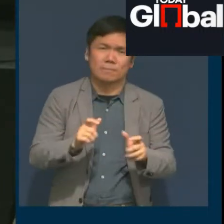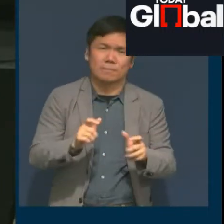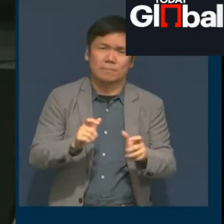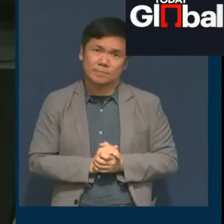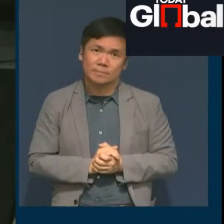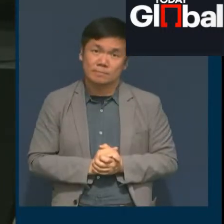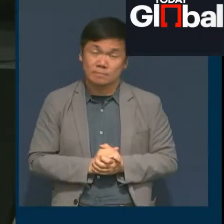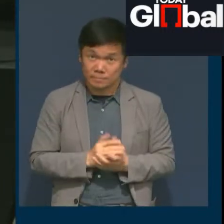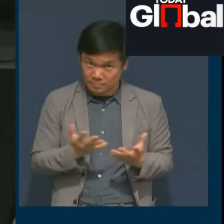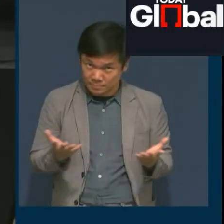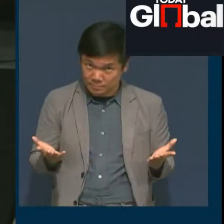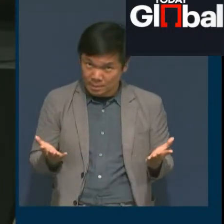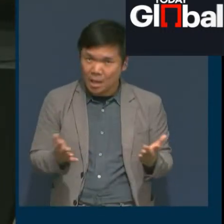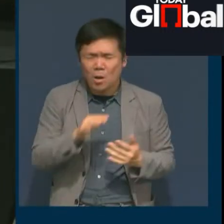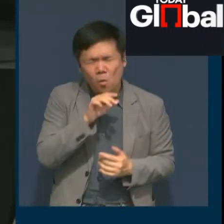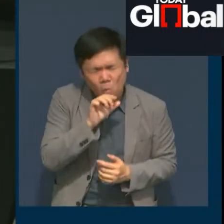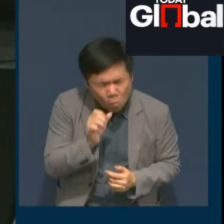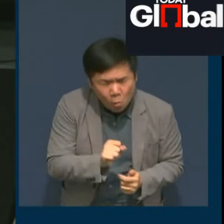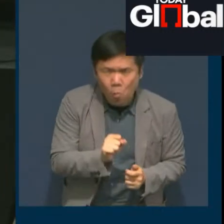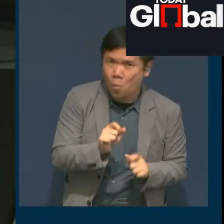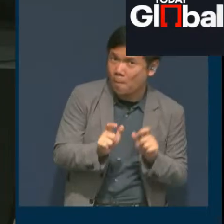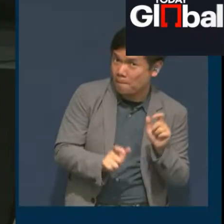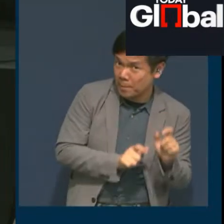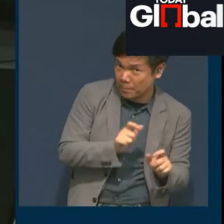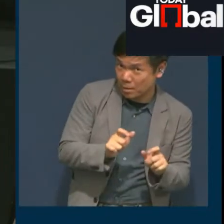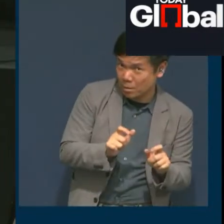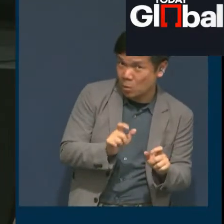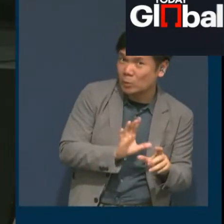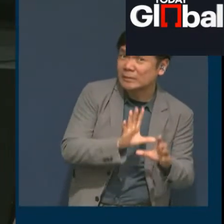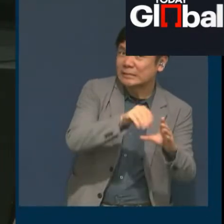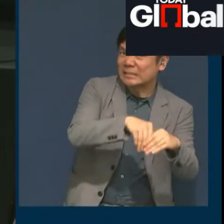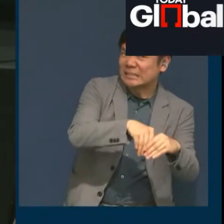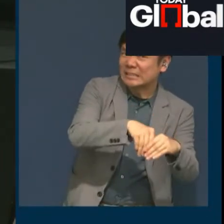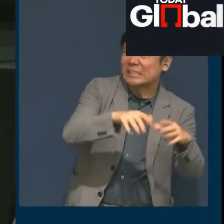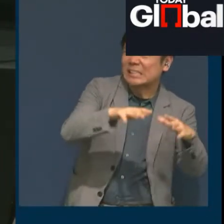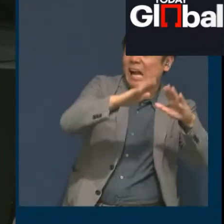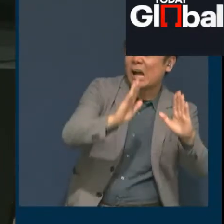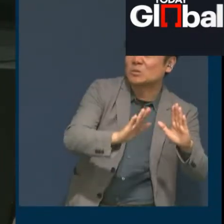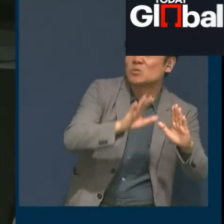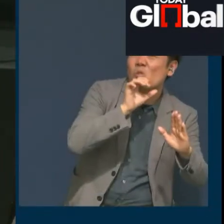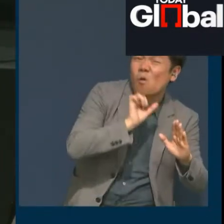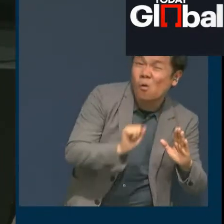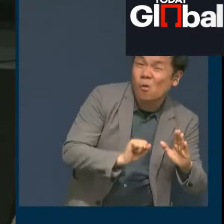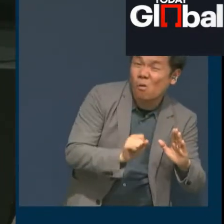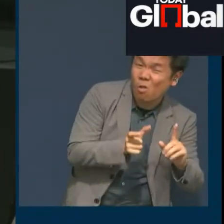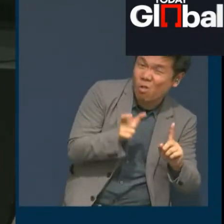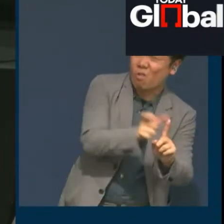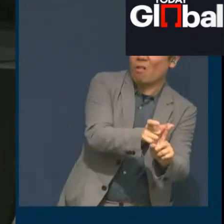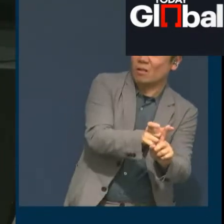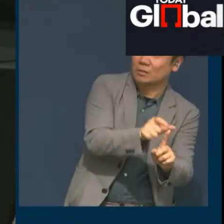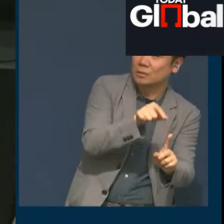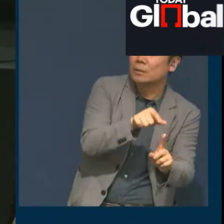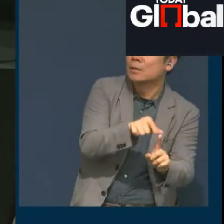on older persons in institutions? The report does not refer to that. Would like to find out what